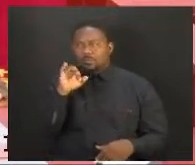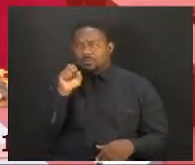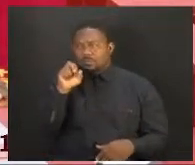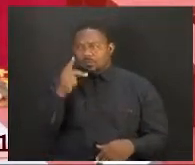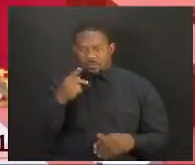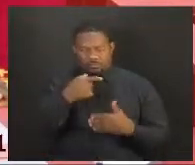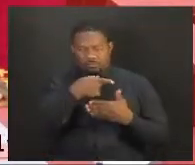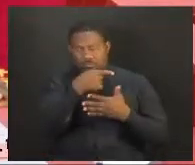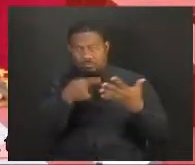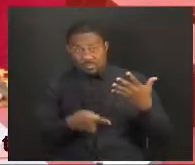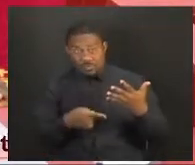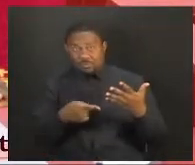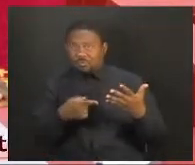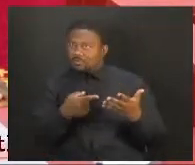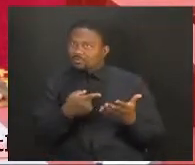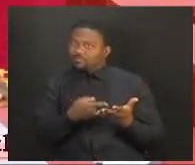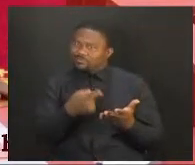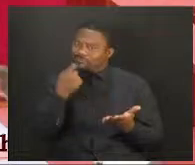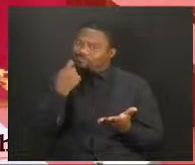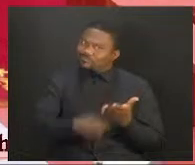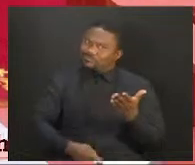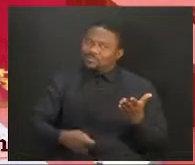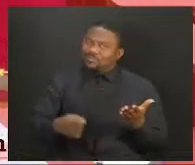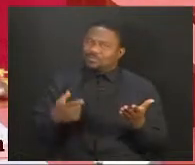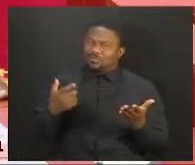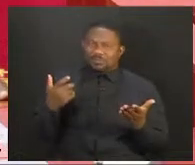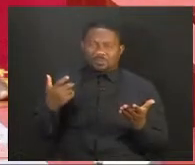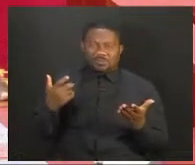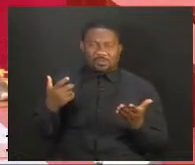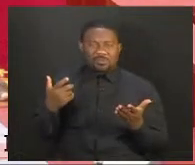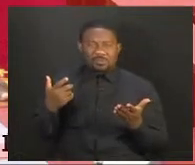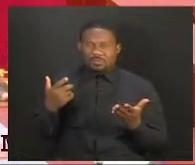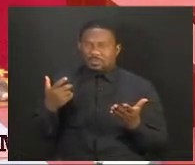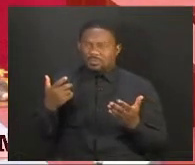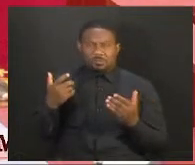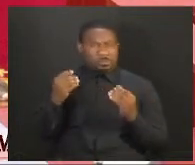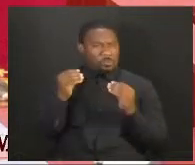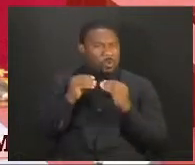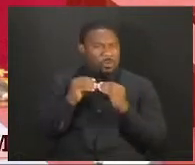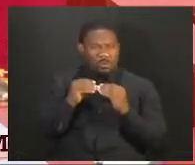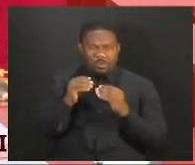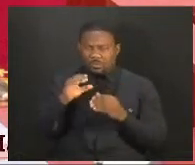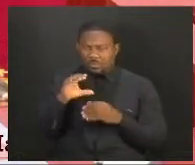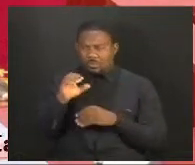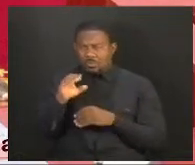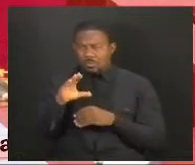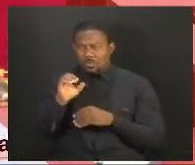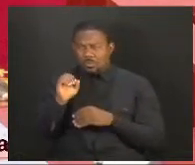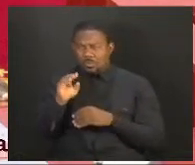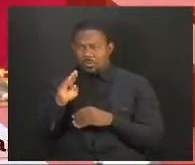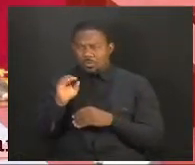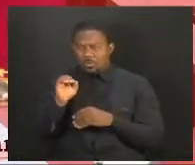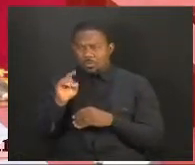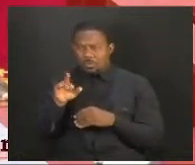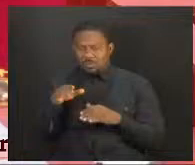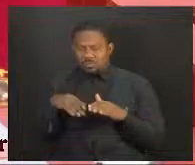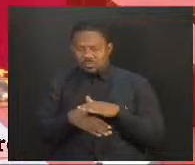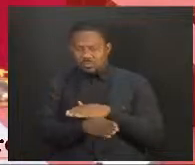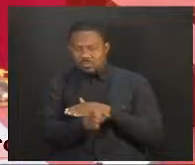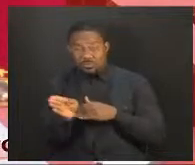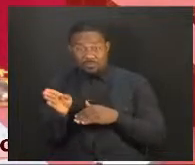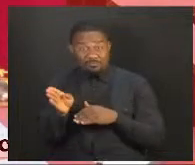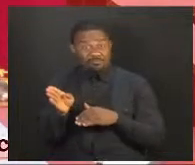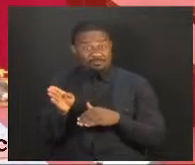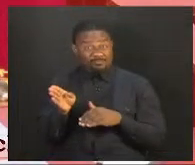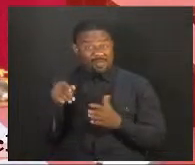differentials and, as a result, costs causing the smuggling that we see with Ghana Cocoa Board. Mr. Speaker, Cocoa Board outstanding